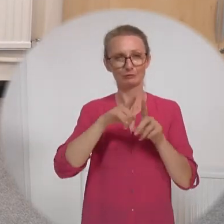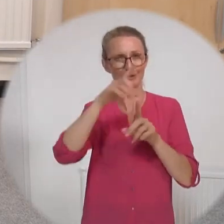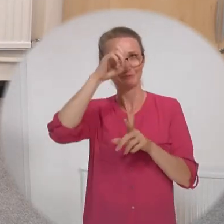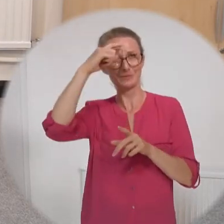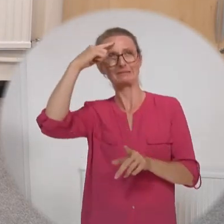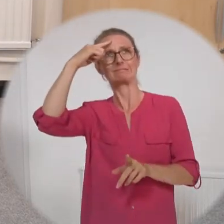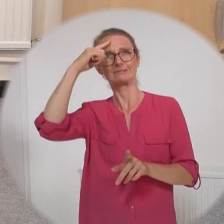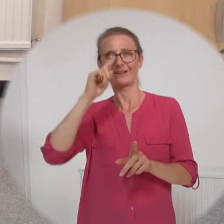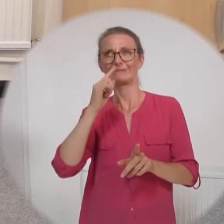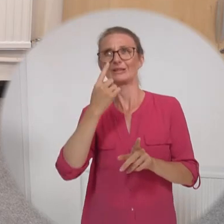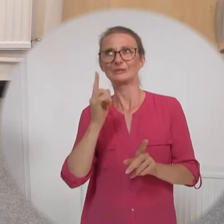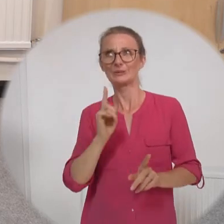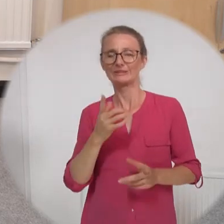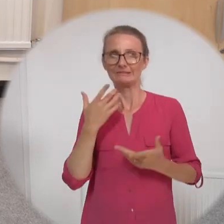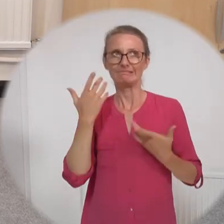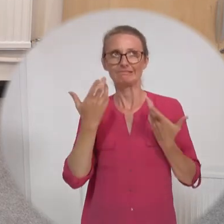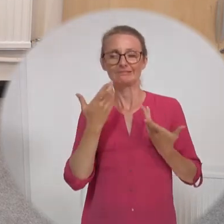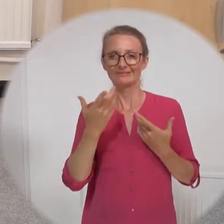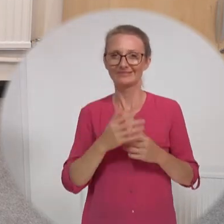test. So,